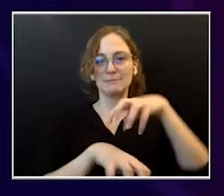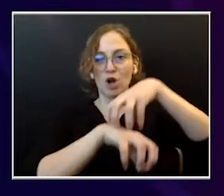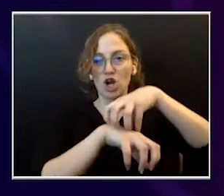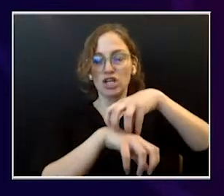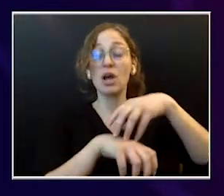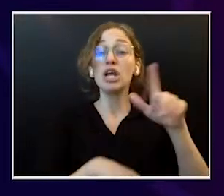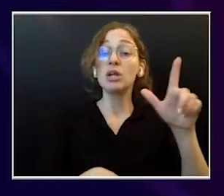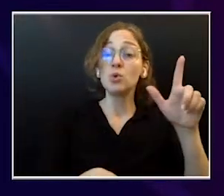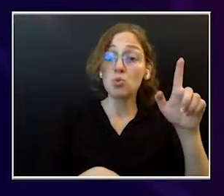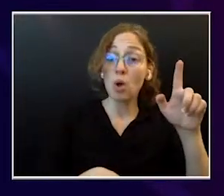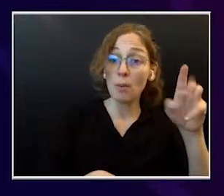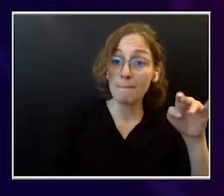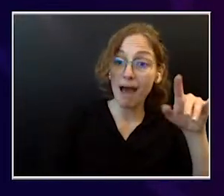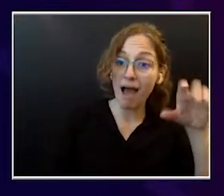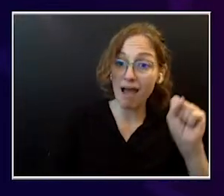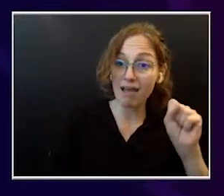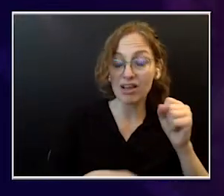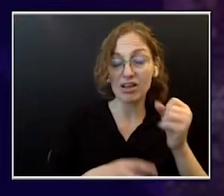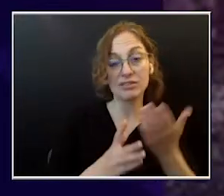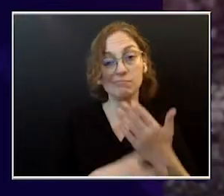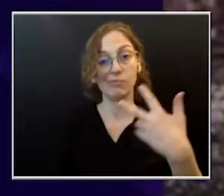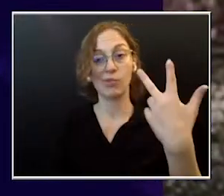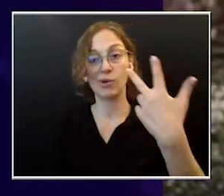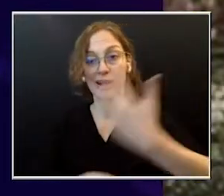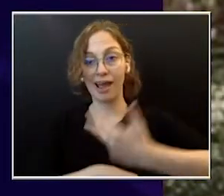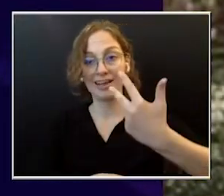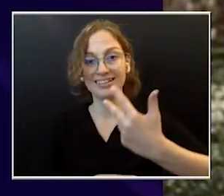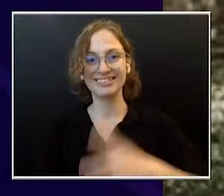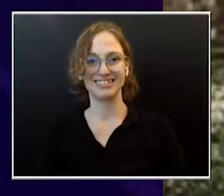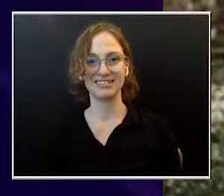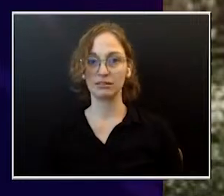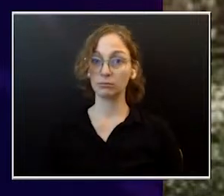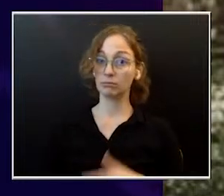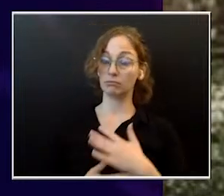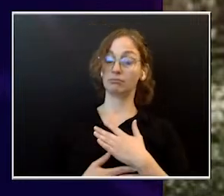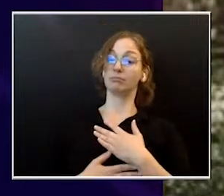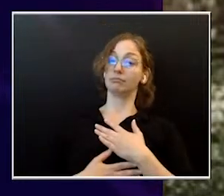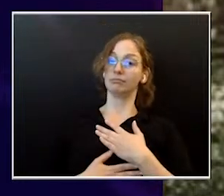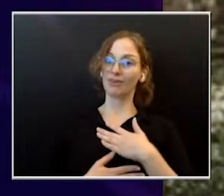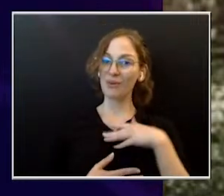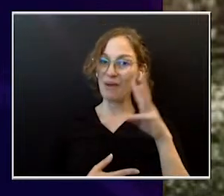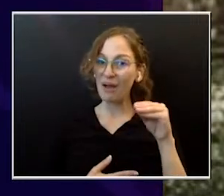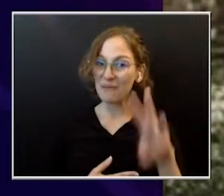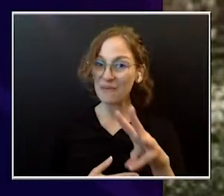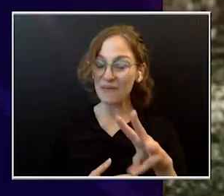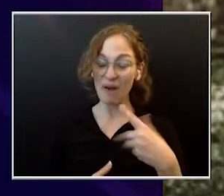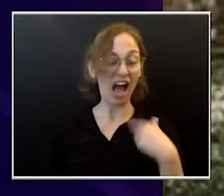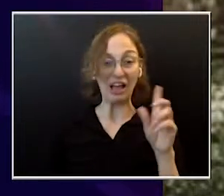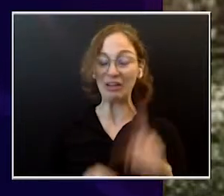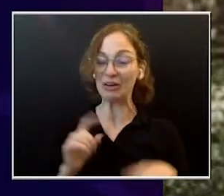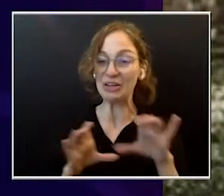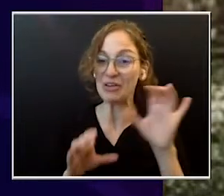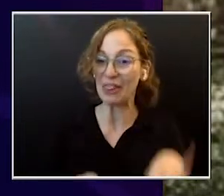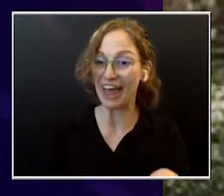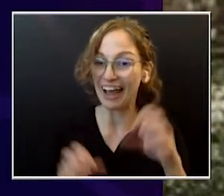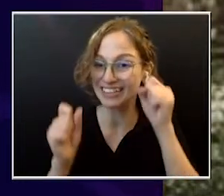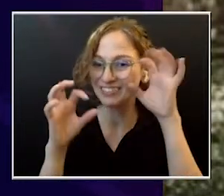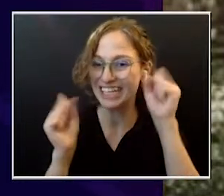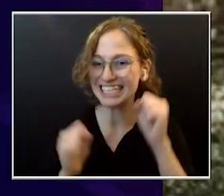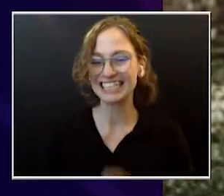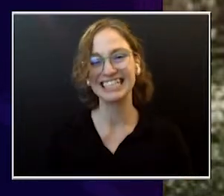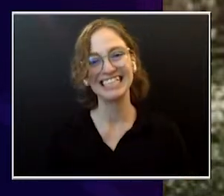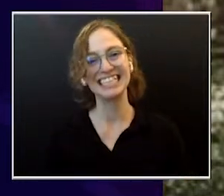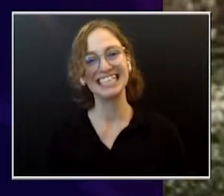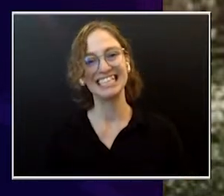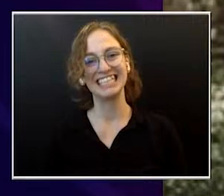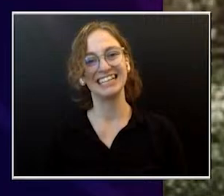amazing. She would be. That is absolutely. You can impress Angela. I couldn't do that. That's amazing. That's incredible. Thank you so much